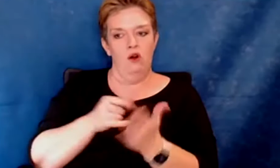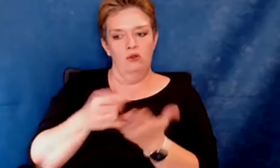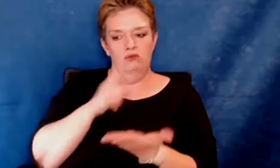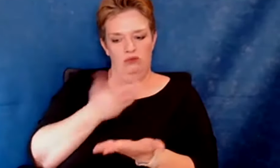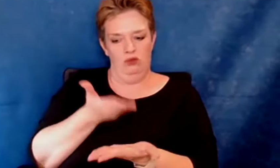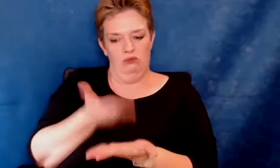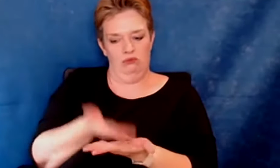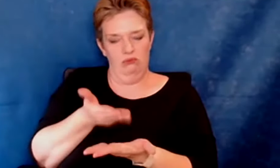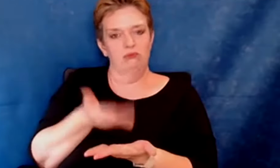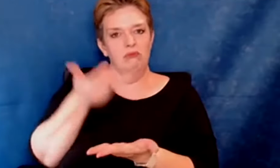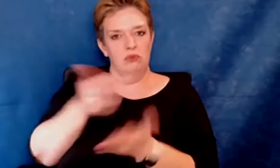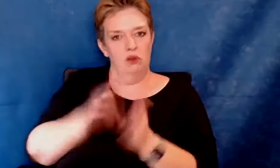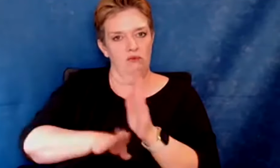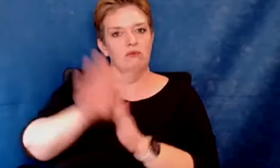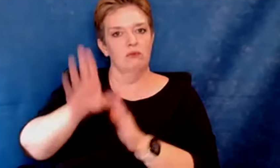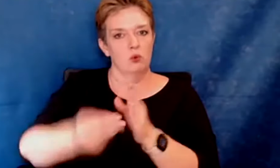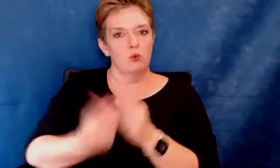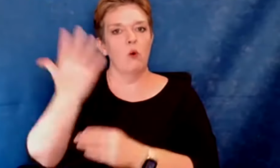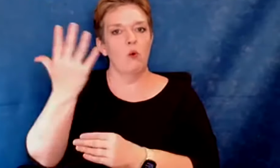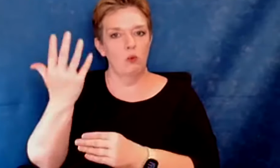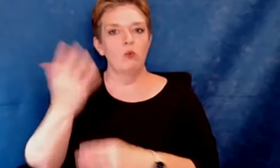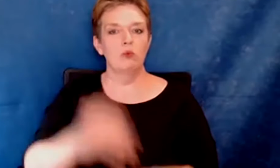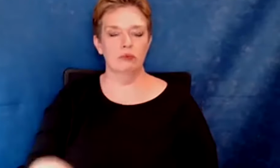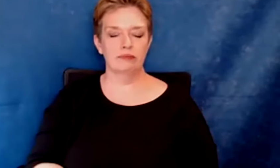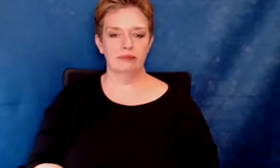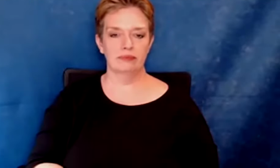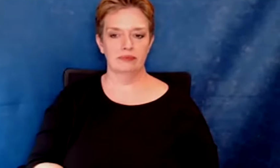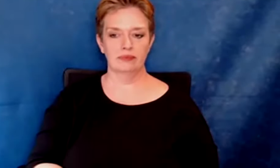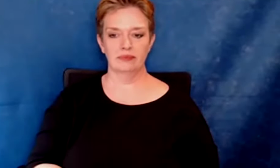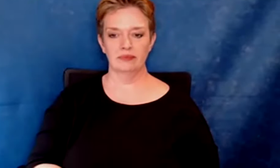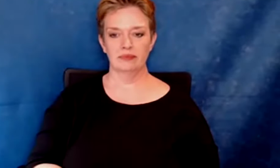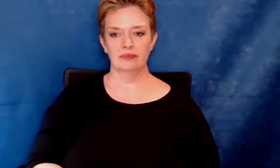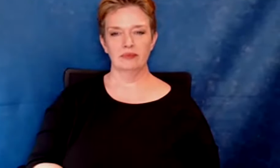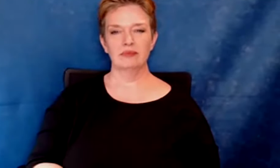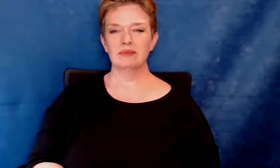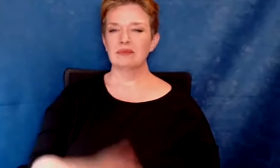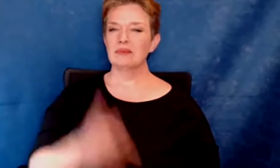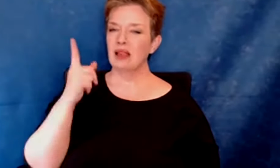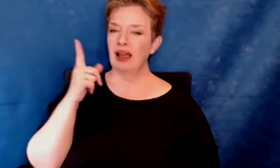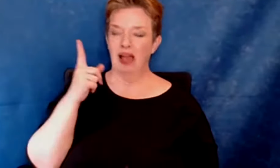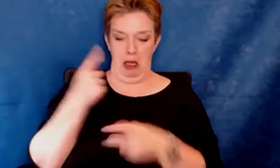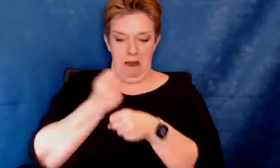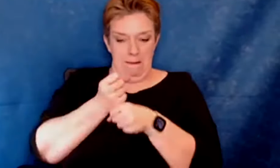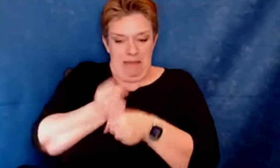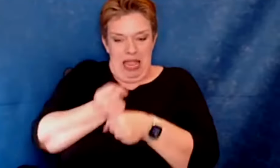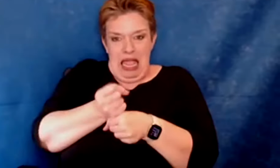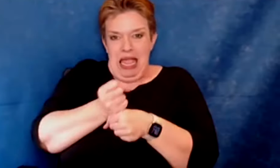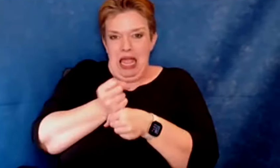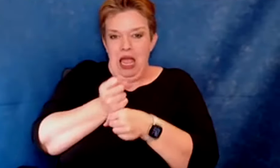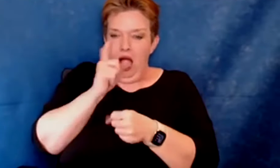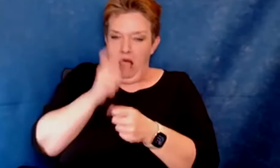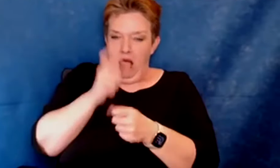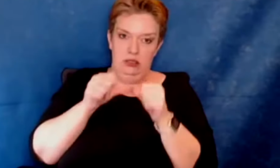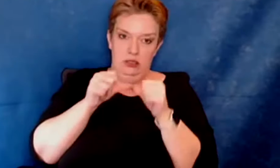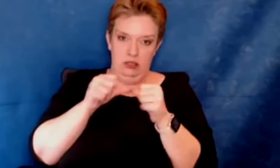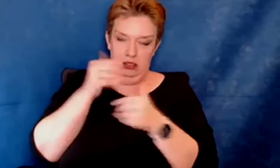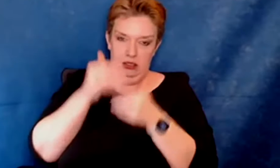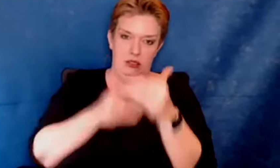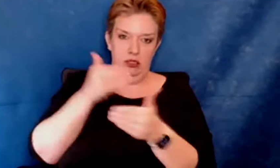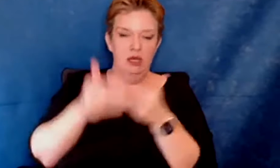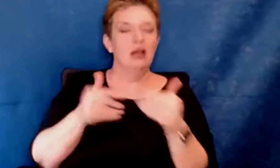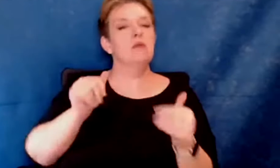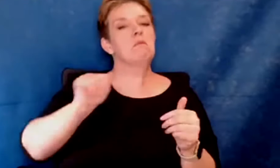to recognize that you just need to keep on making. I think I've gone through lapses in